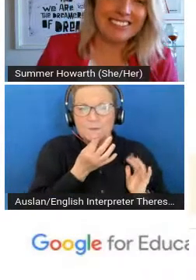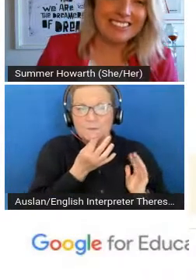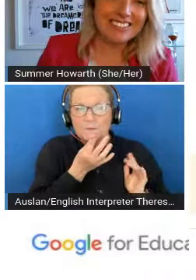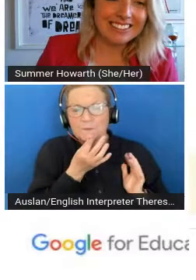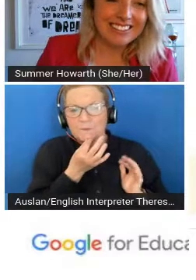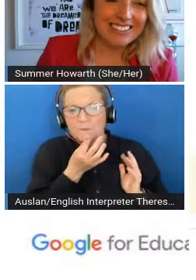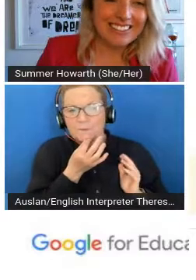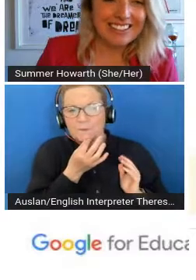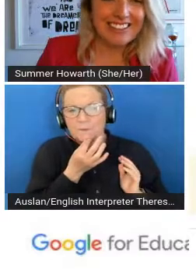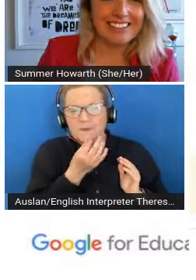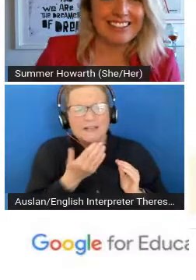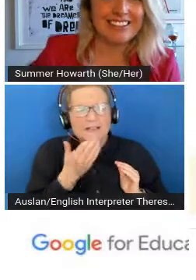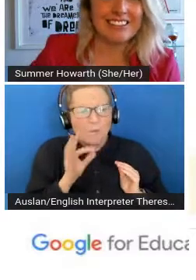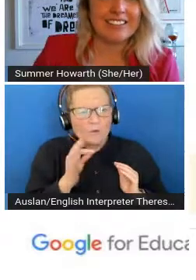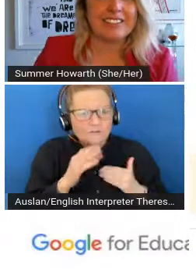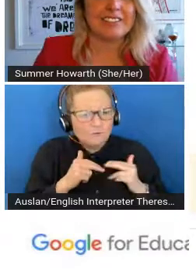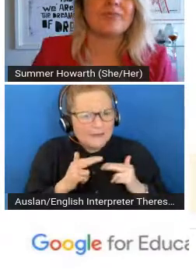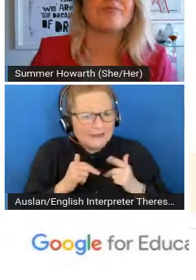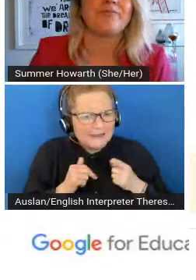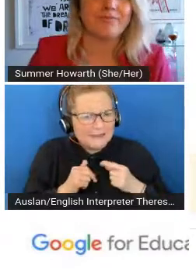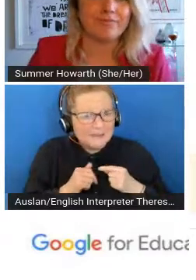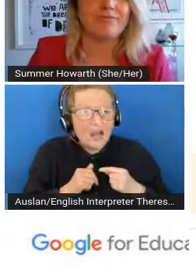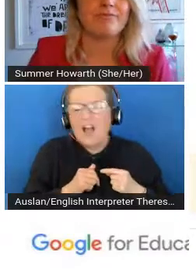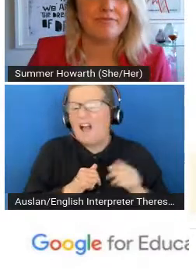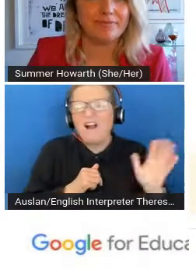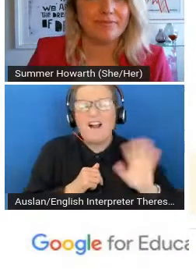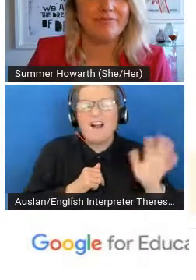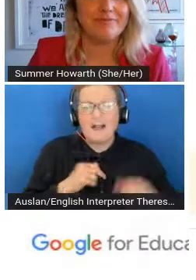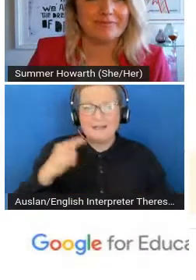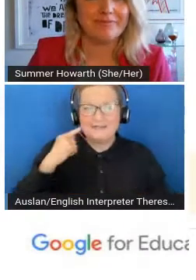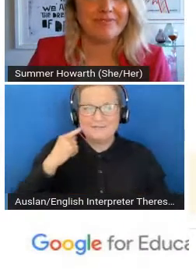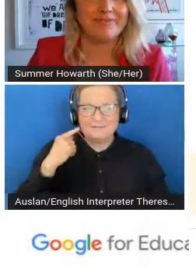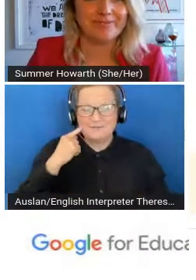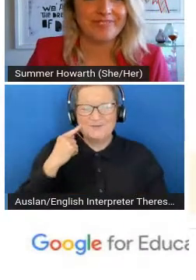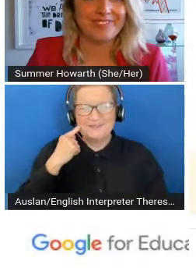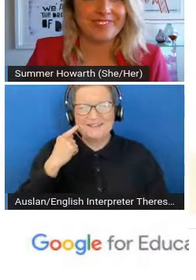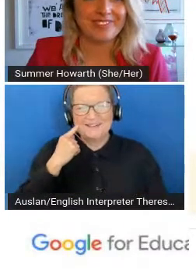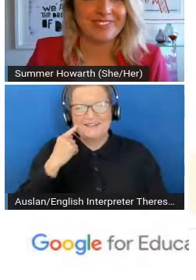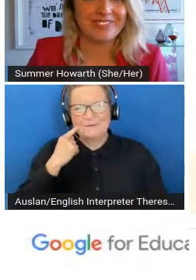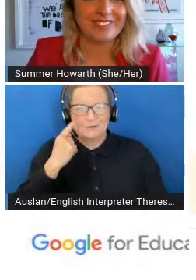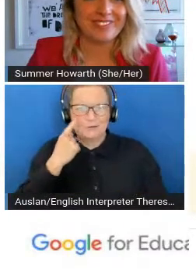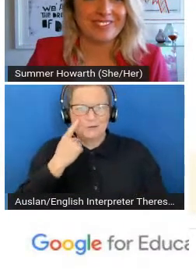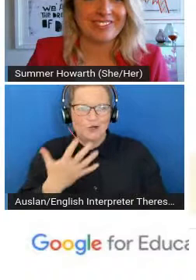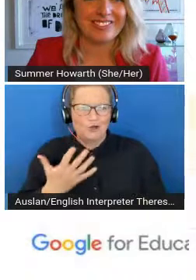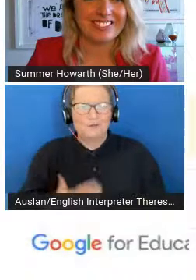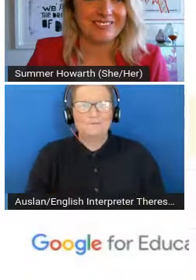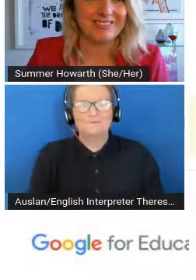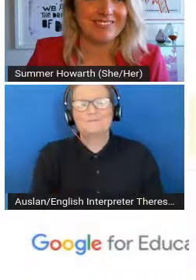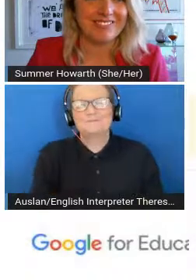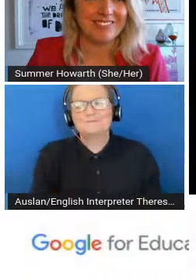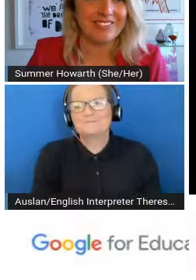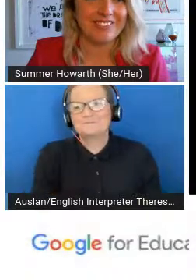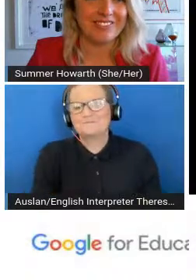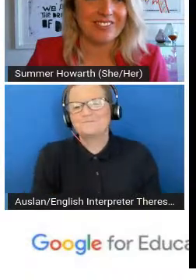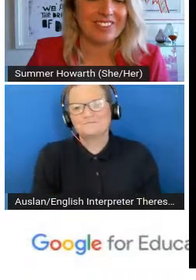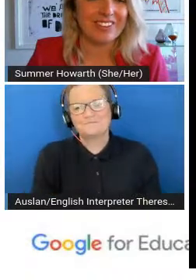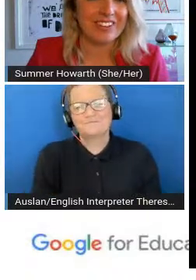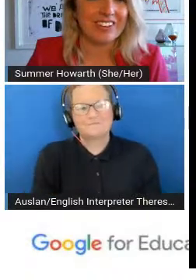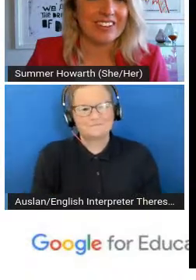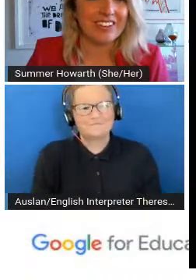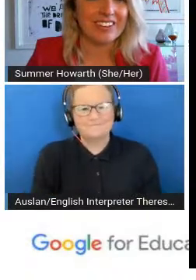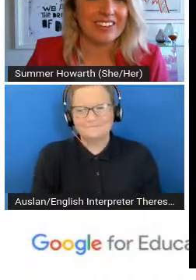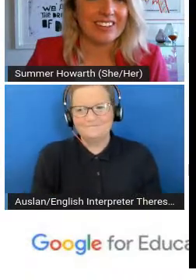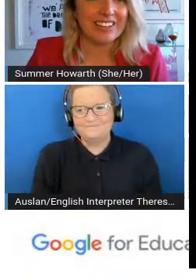So this is just a really simple, very, very simple. Let me just put it in present mode so it's easier to see. A really simple